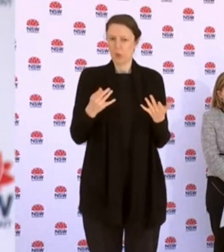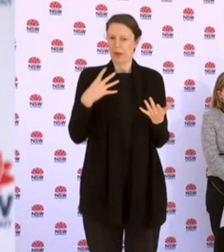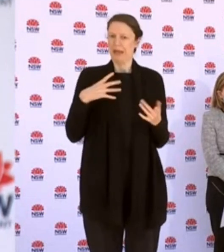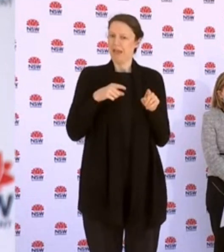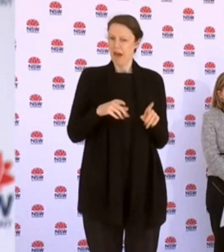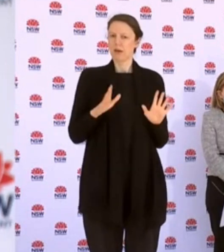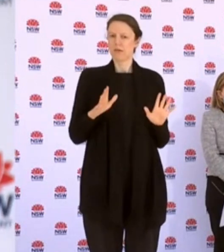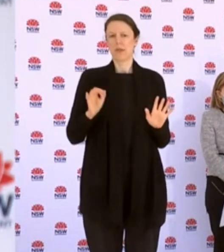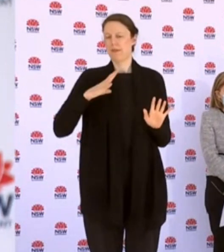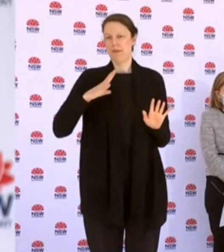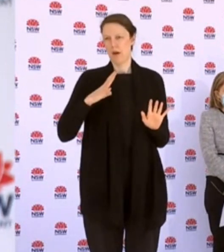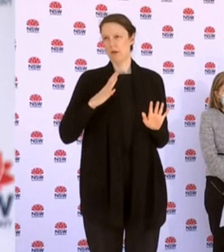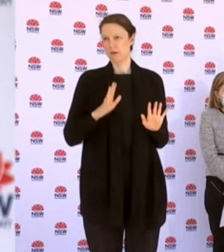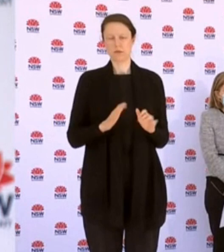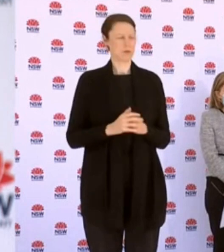look,